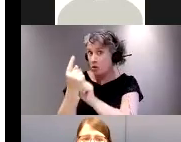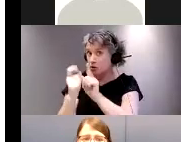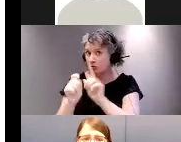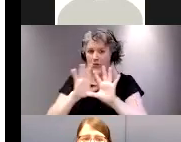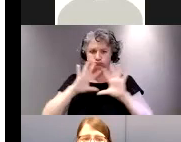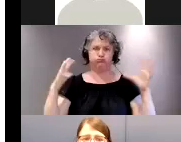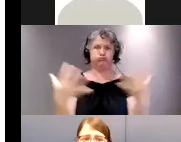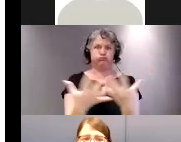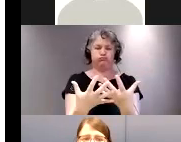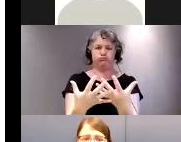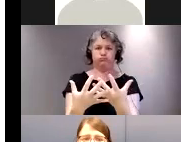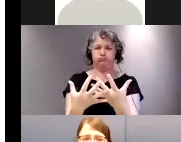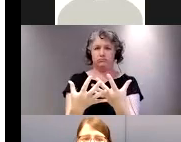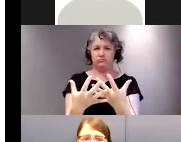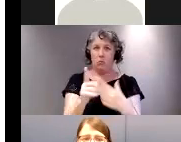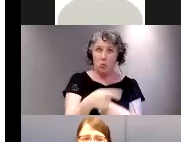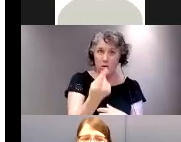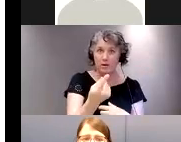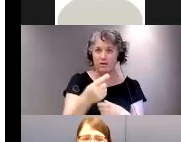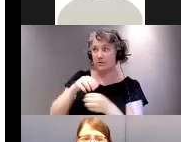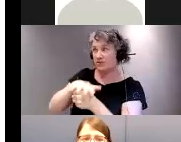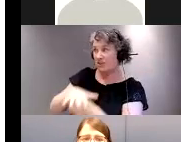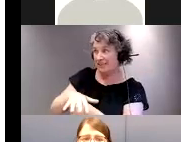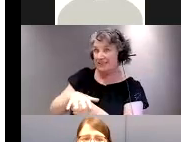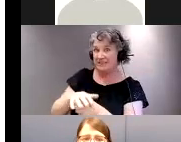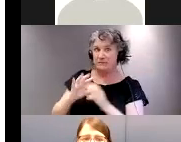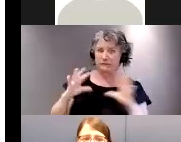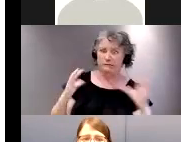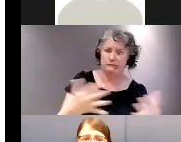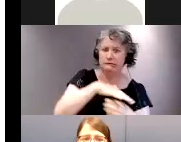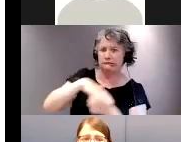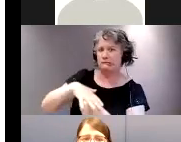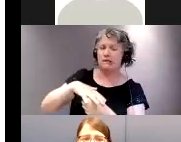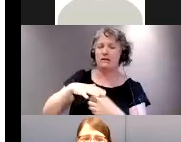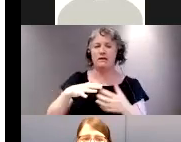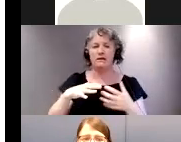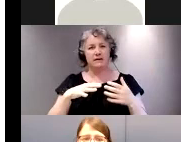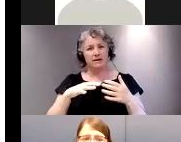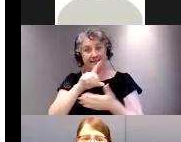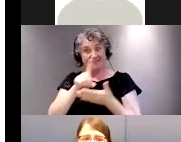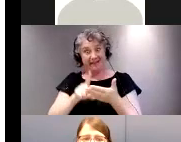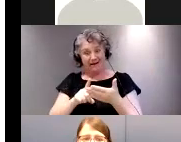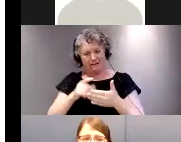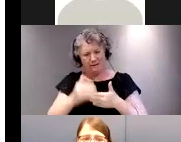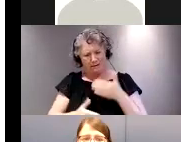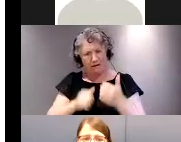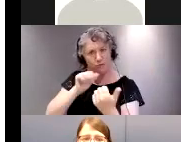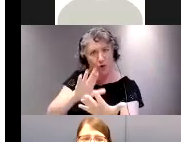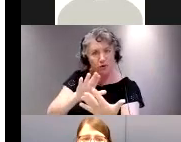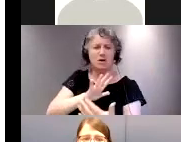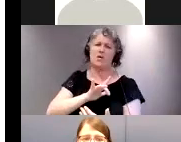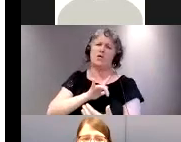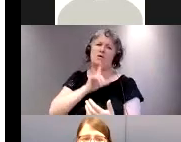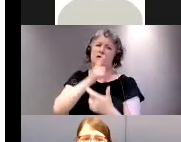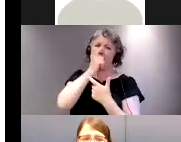meeting, which is just going to put more stress on them? So how we design the process is really interesting. And even the styles that we use